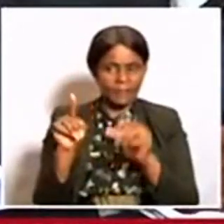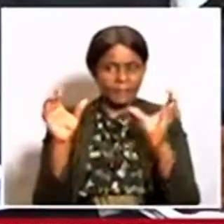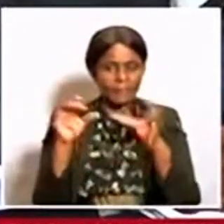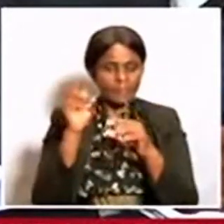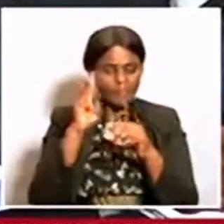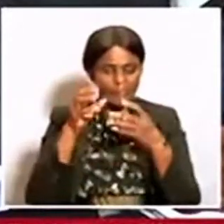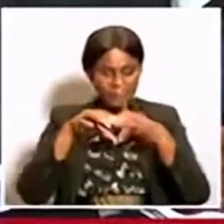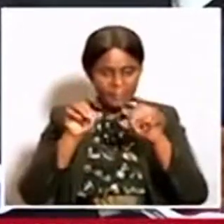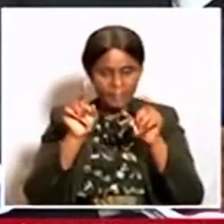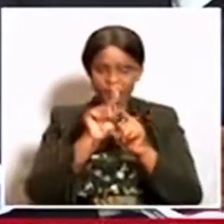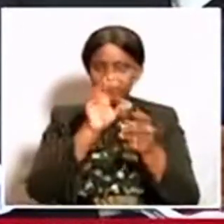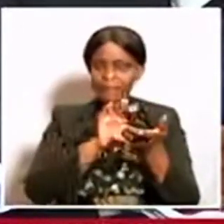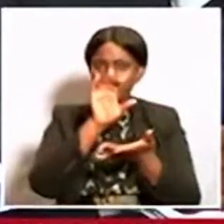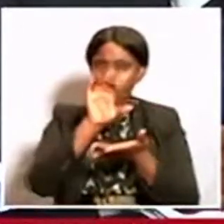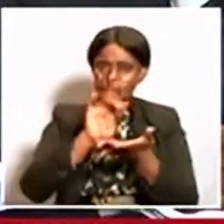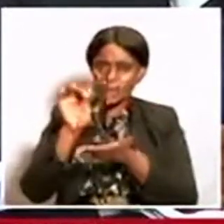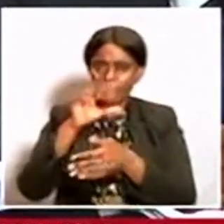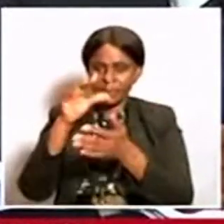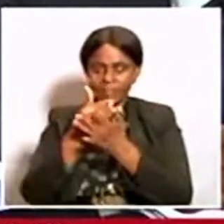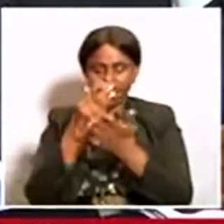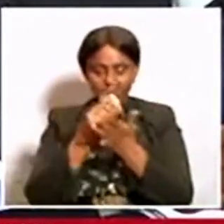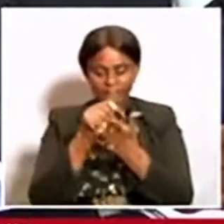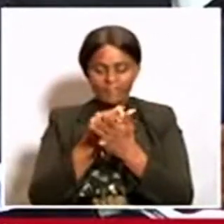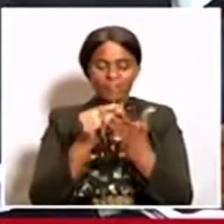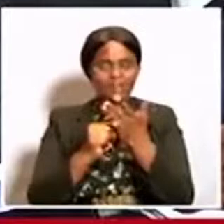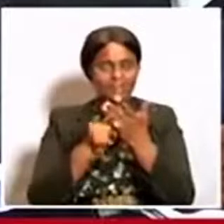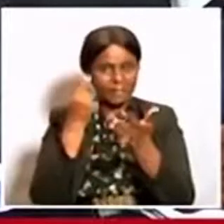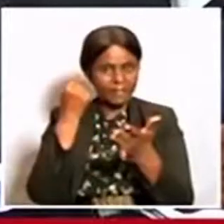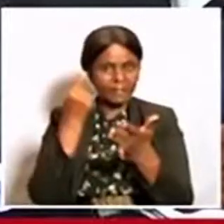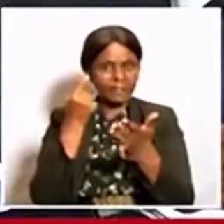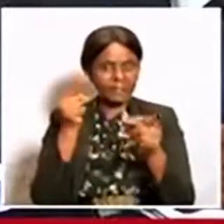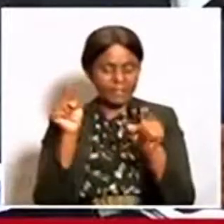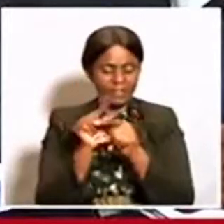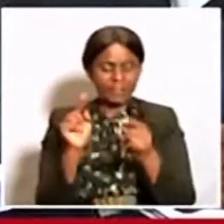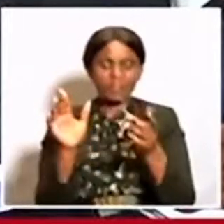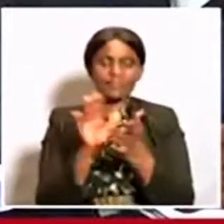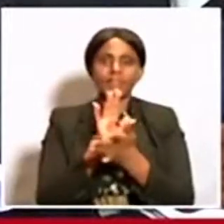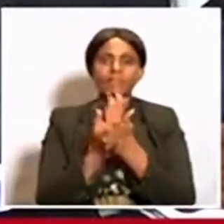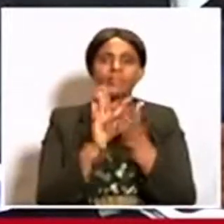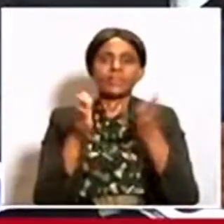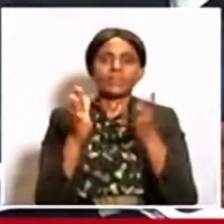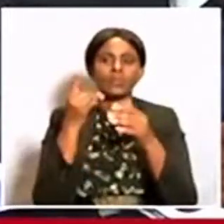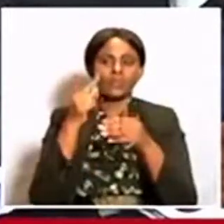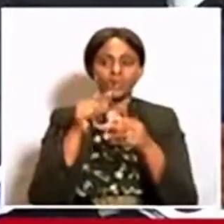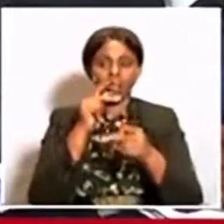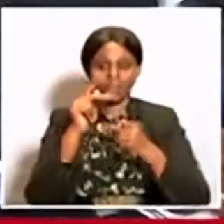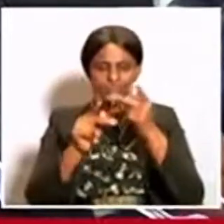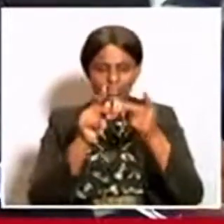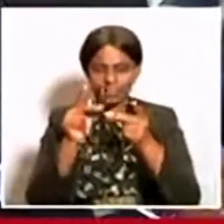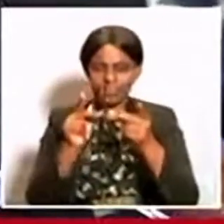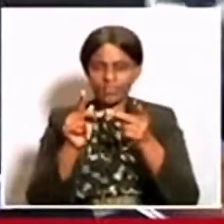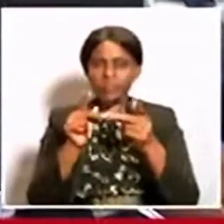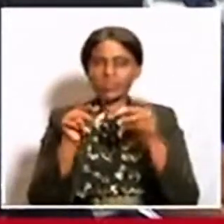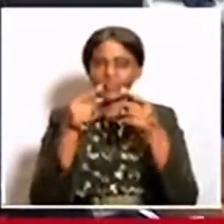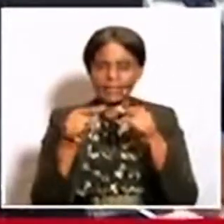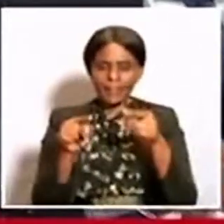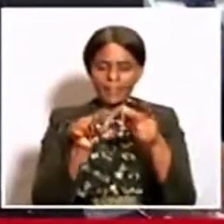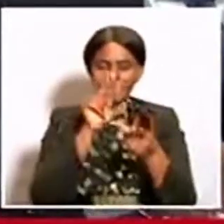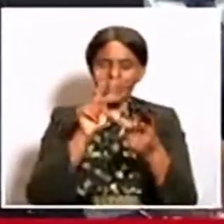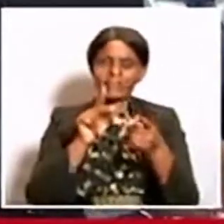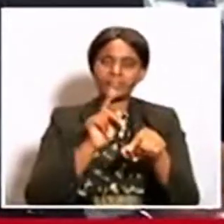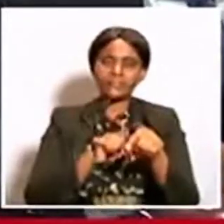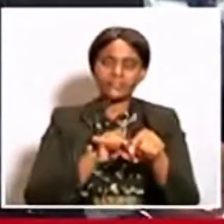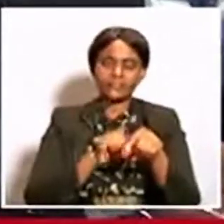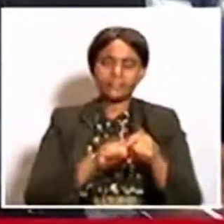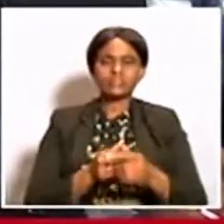also continue allocating all the funds at once and early to allow for processes to be done on time.